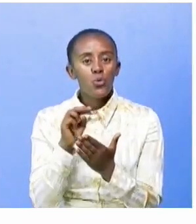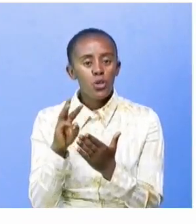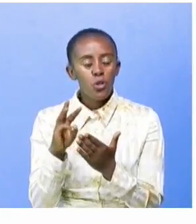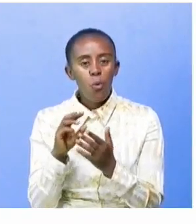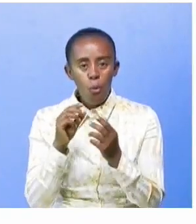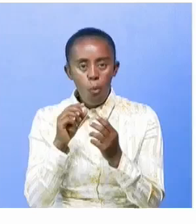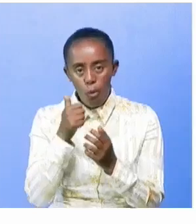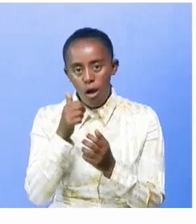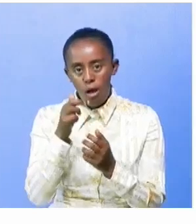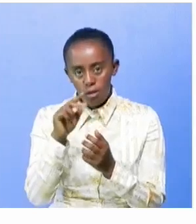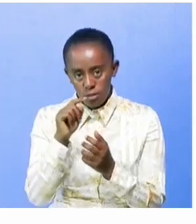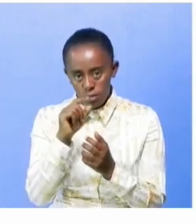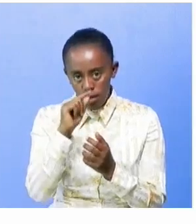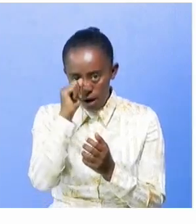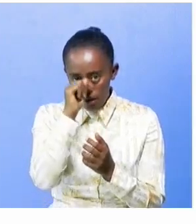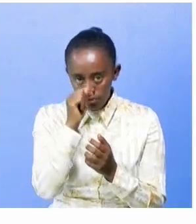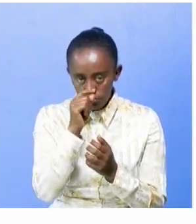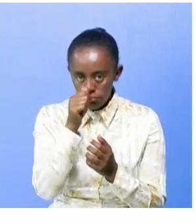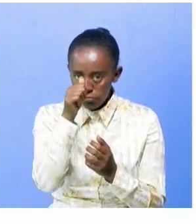art